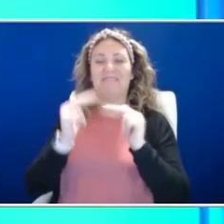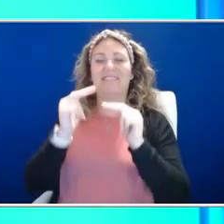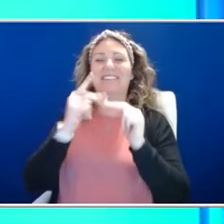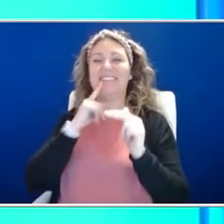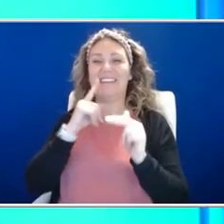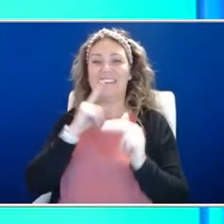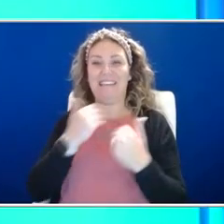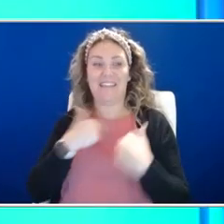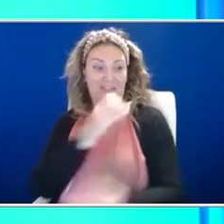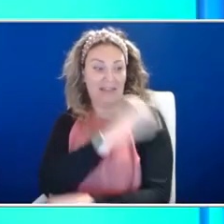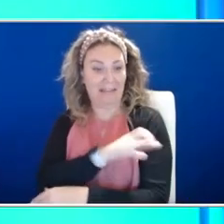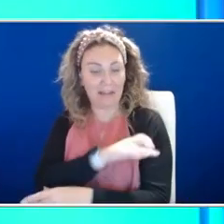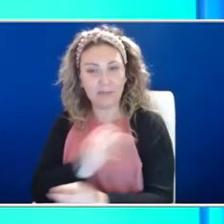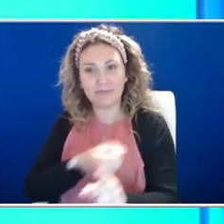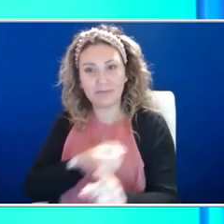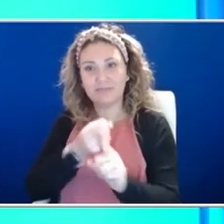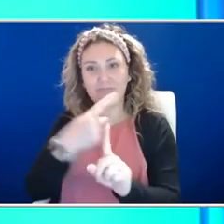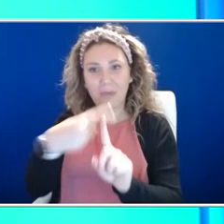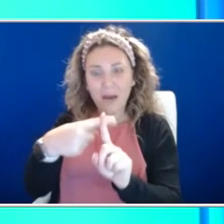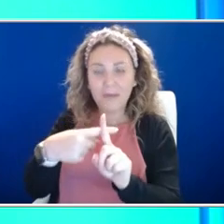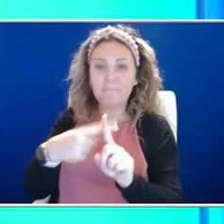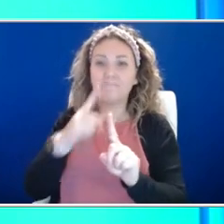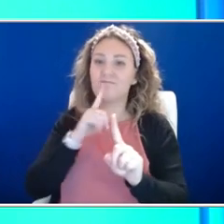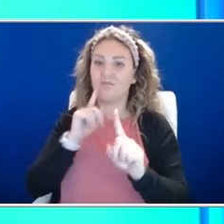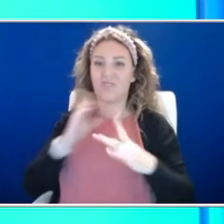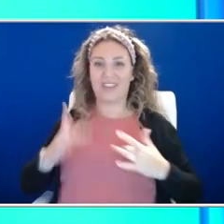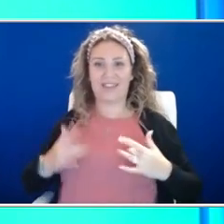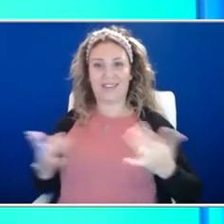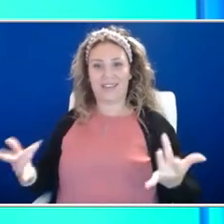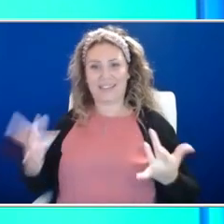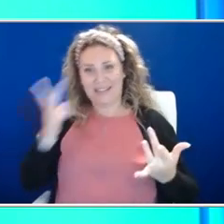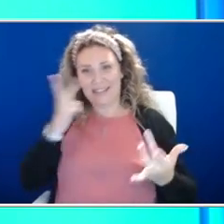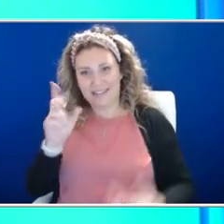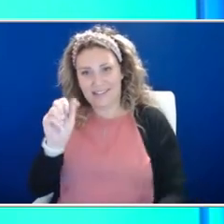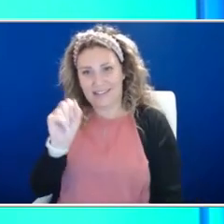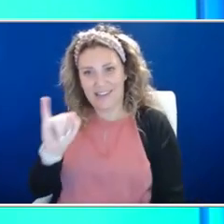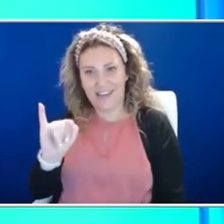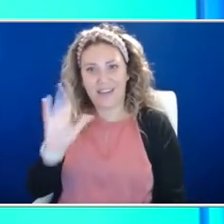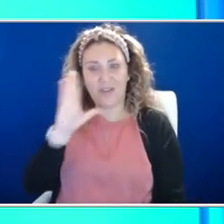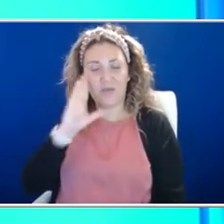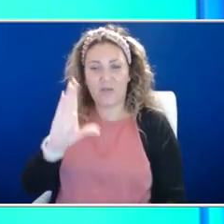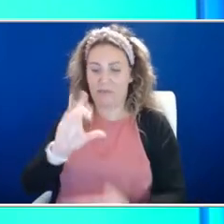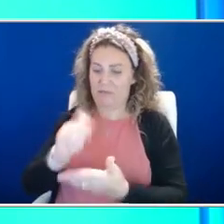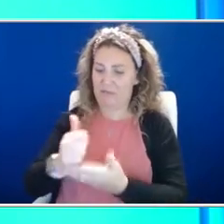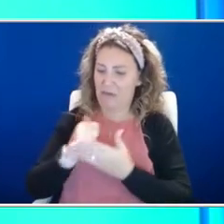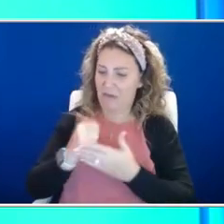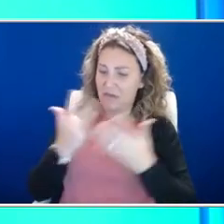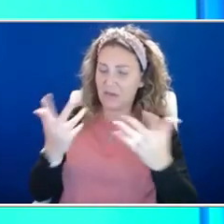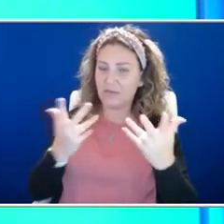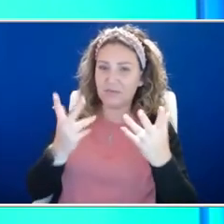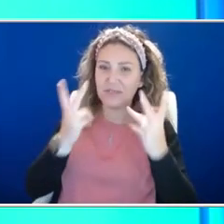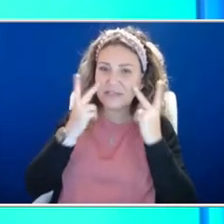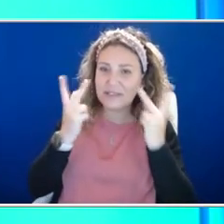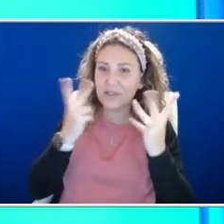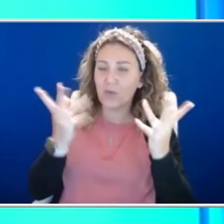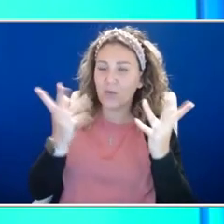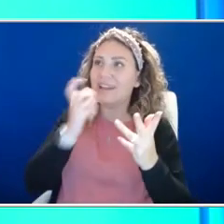Yes. Yeah, because it's so exciting to see how AI is enabling us to see what we cannot see really in